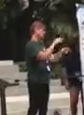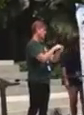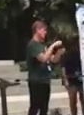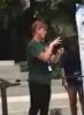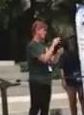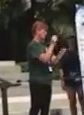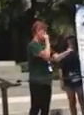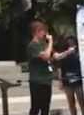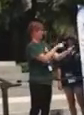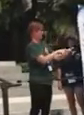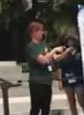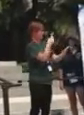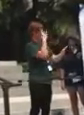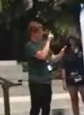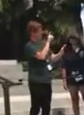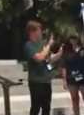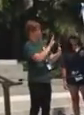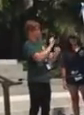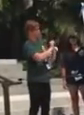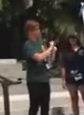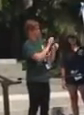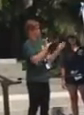recognized for the work you are doing. Again. Thank